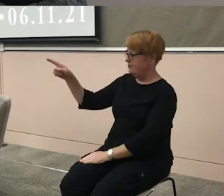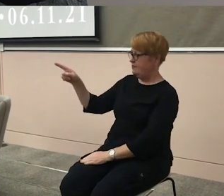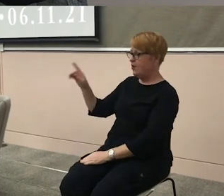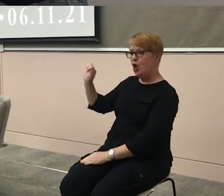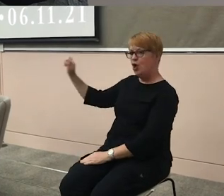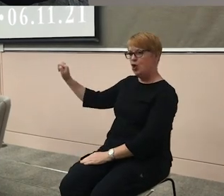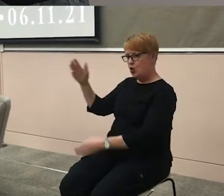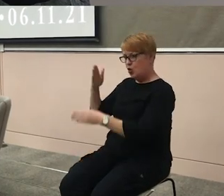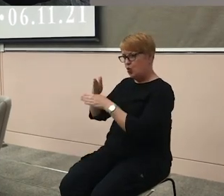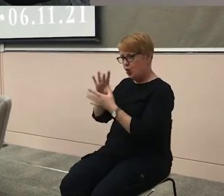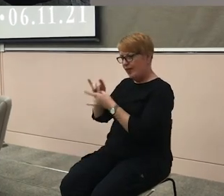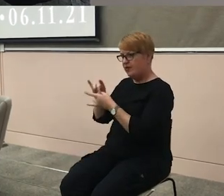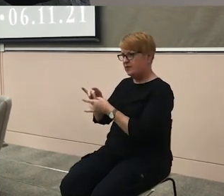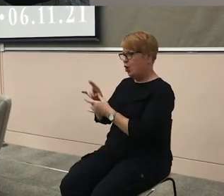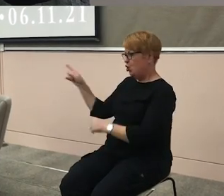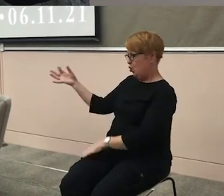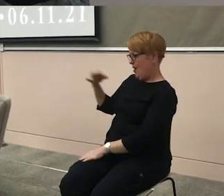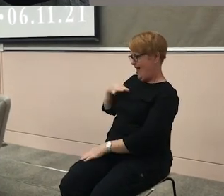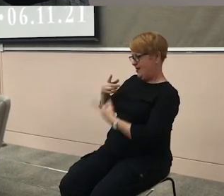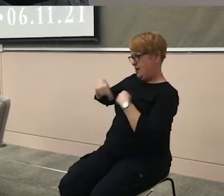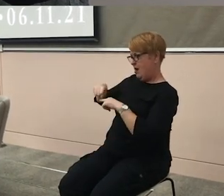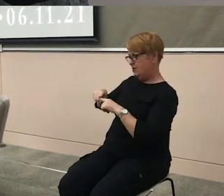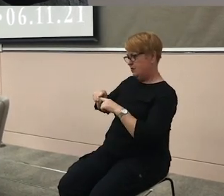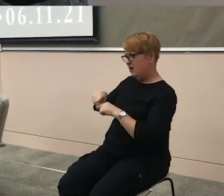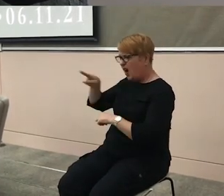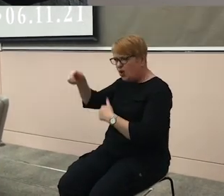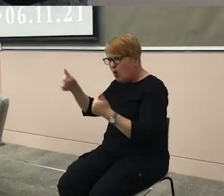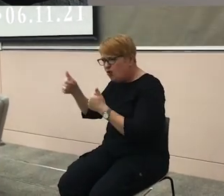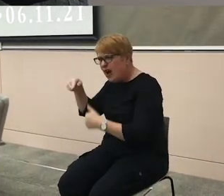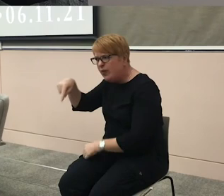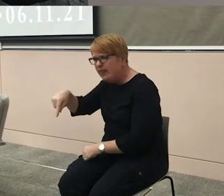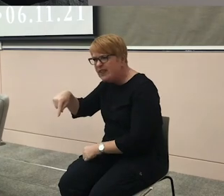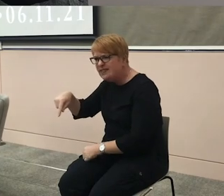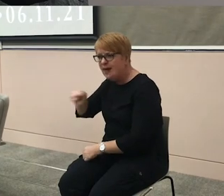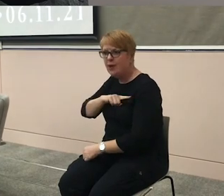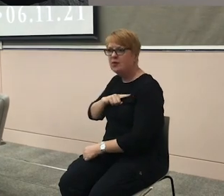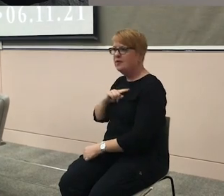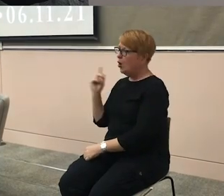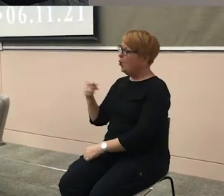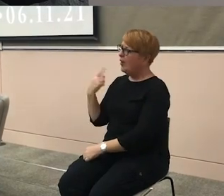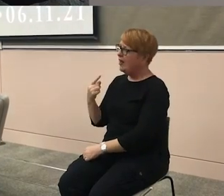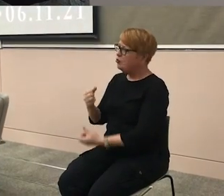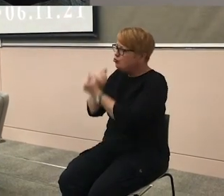have different, and we're very strong women, and we all have different ideas. Mm-hmm. So I think that was,